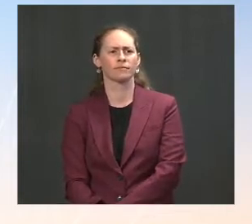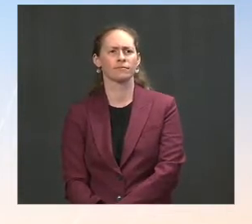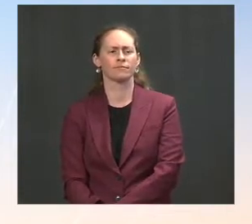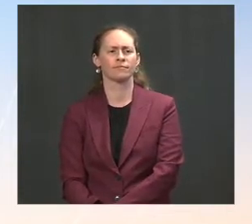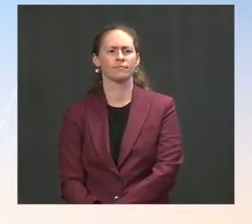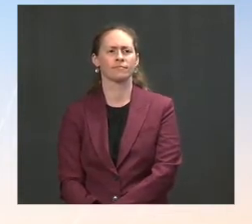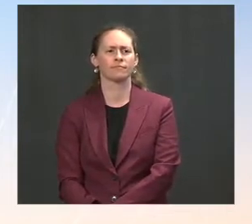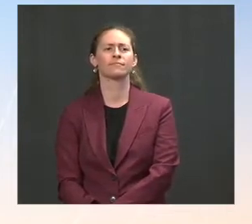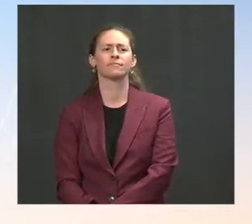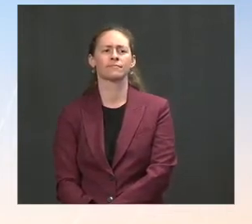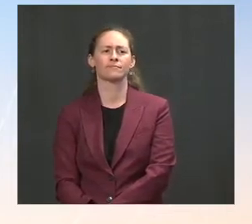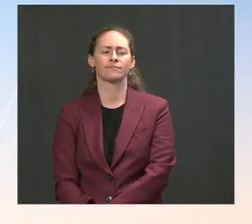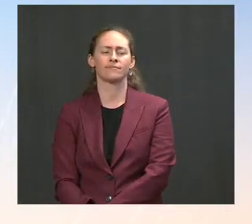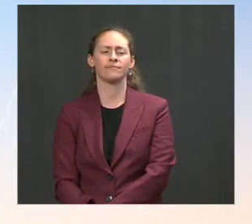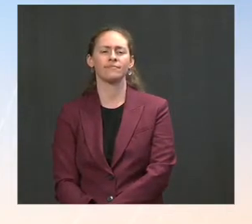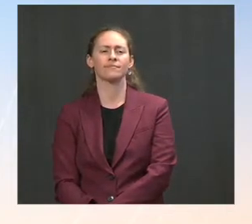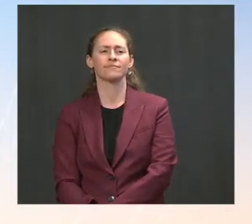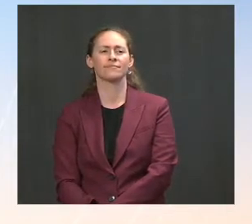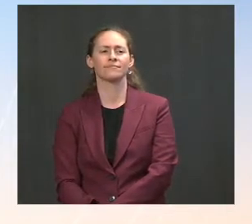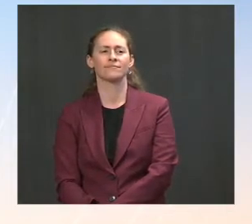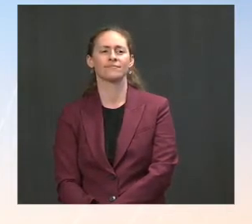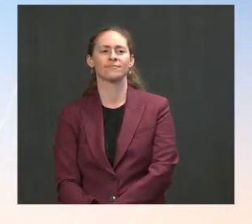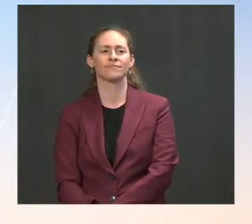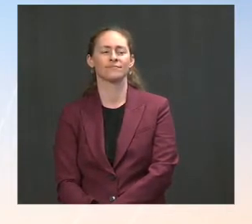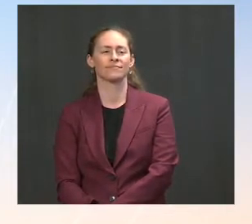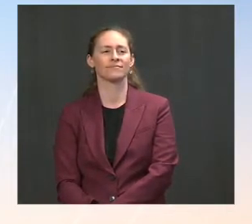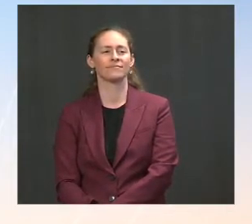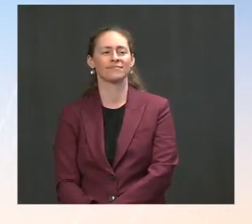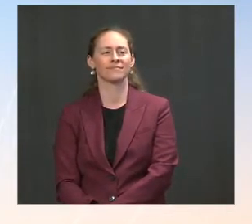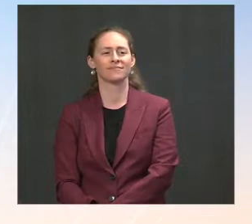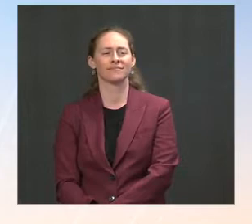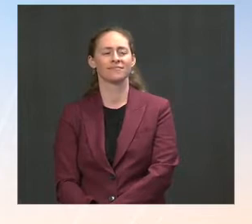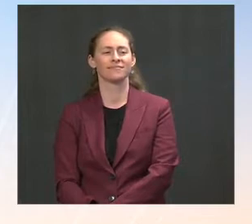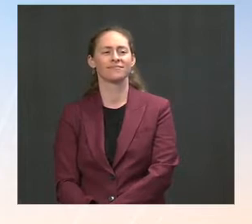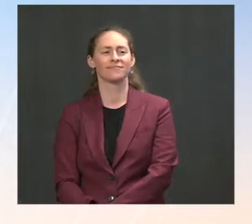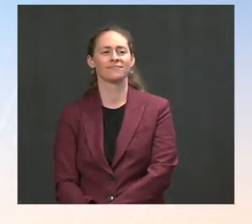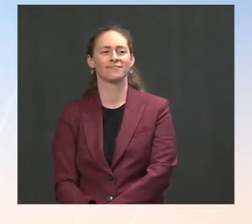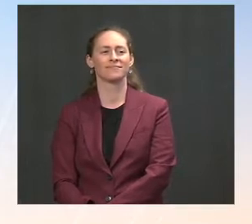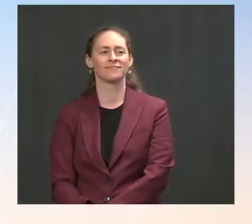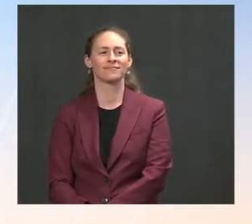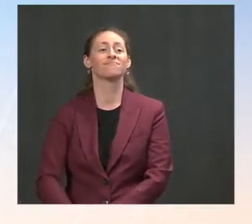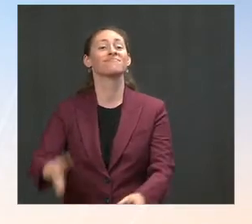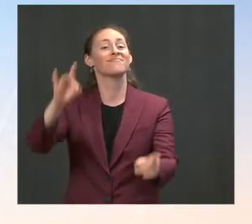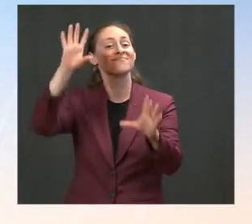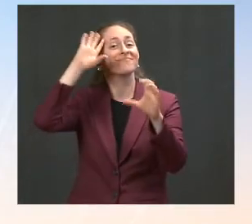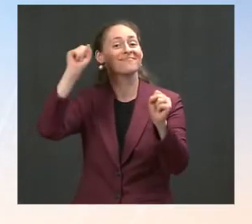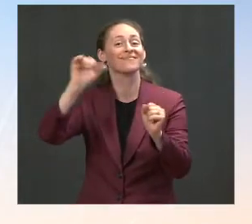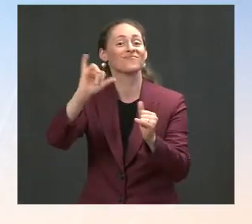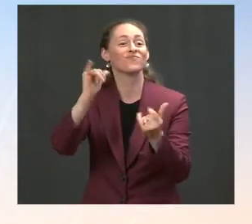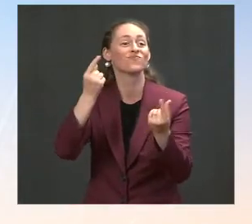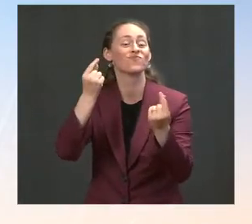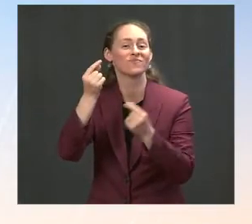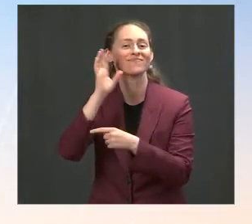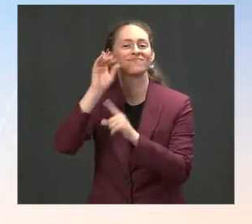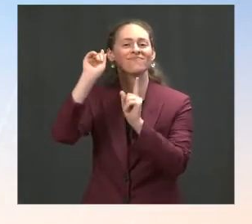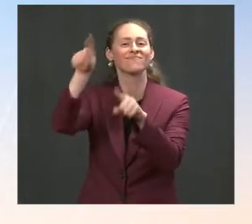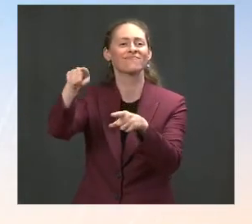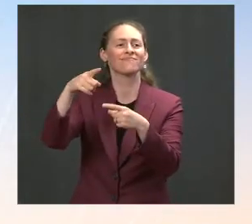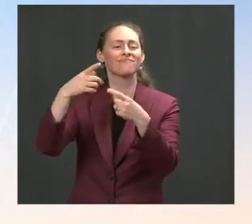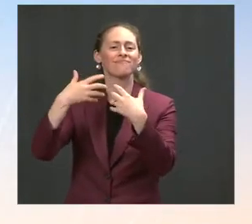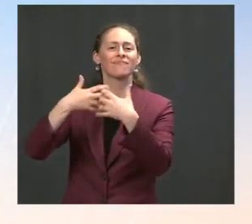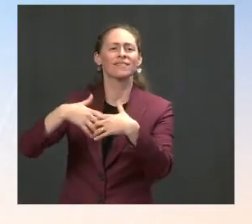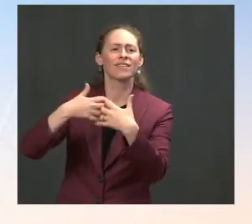in the Lehigh Valley area, where he will emphasize the importance of American manufacturing, buying products made in America, and supporting good-paying